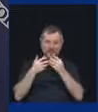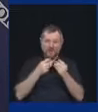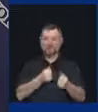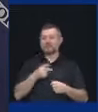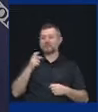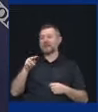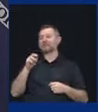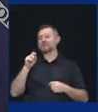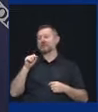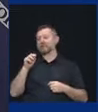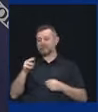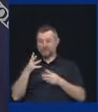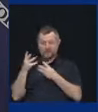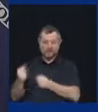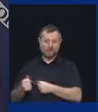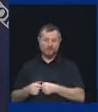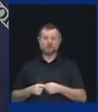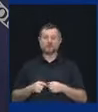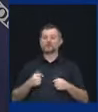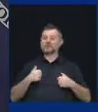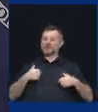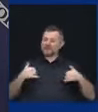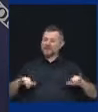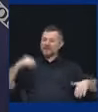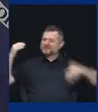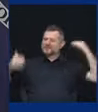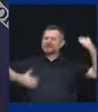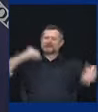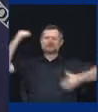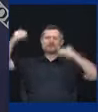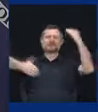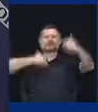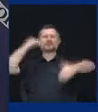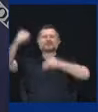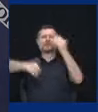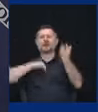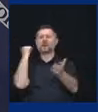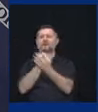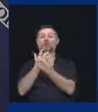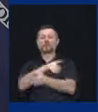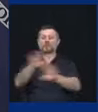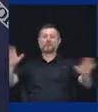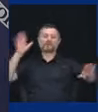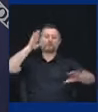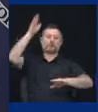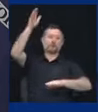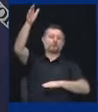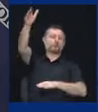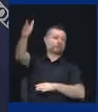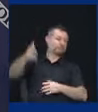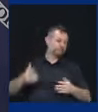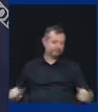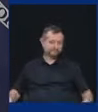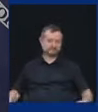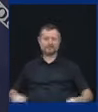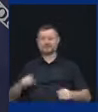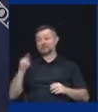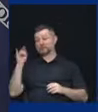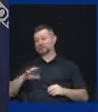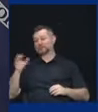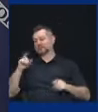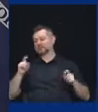We are building a future that people in New York City, New York State, but New York City should say,